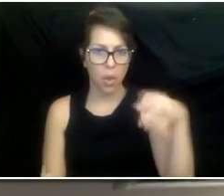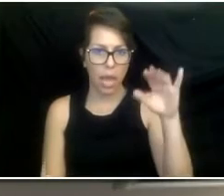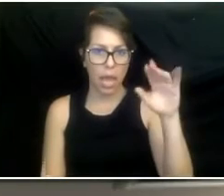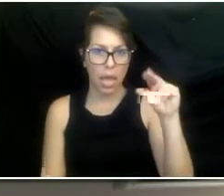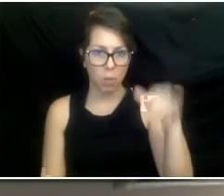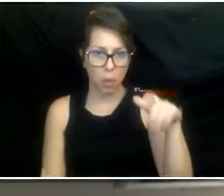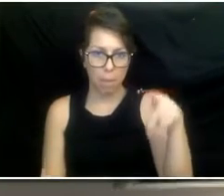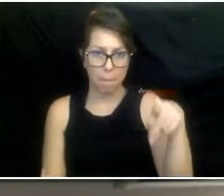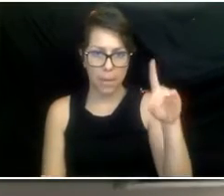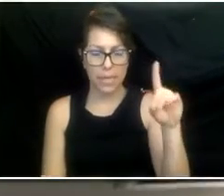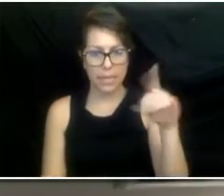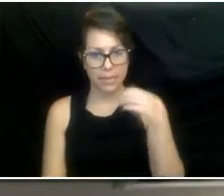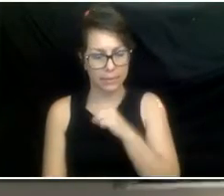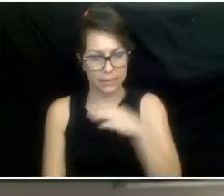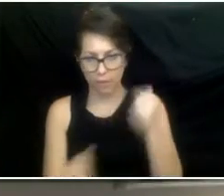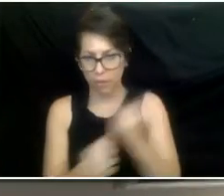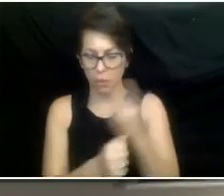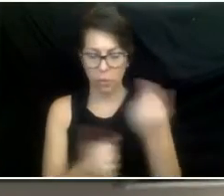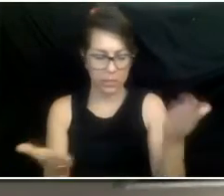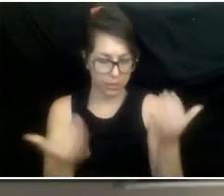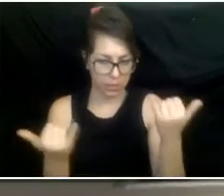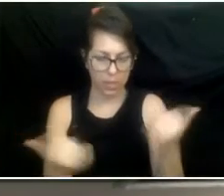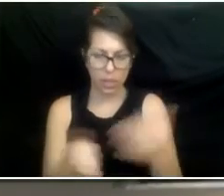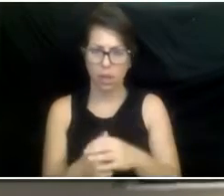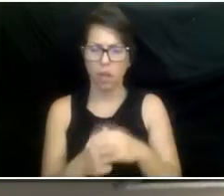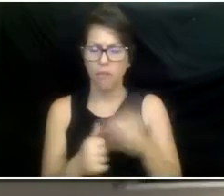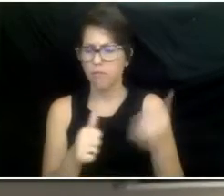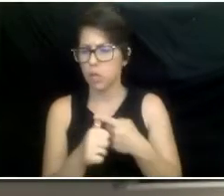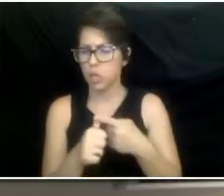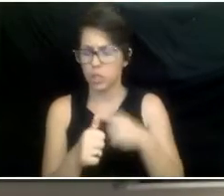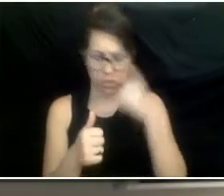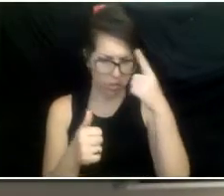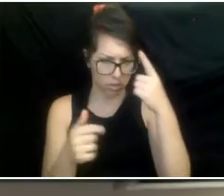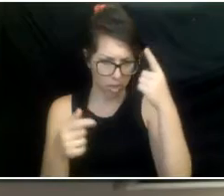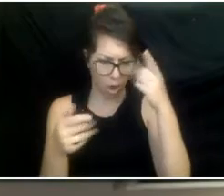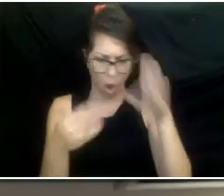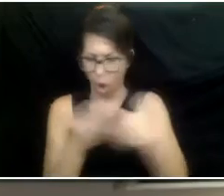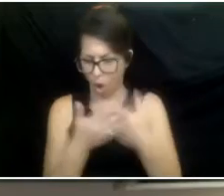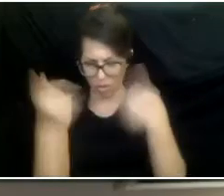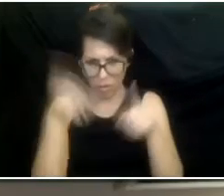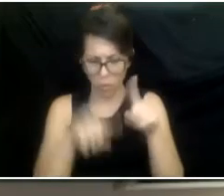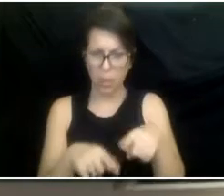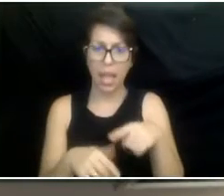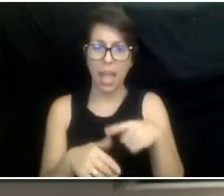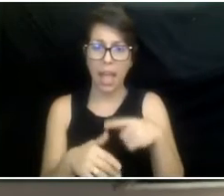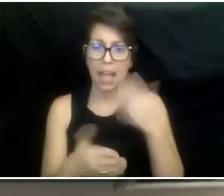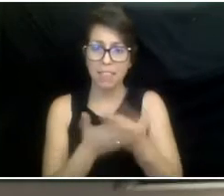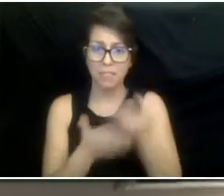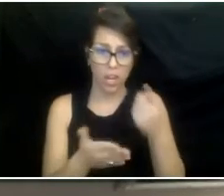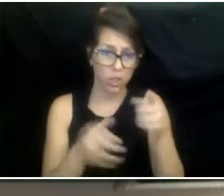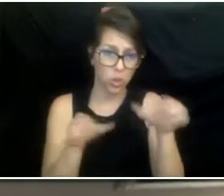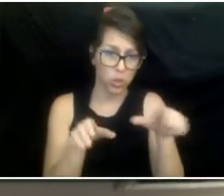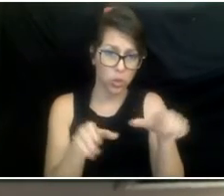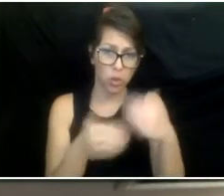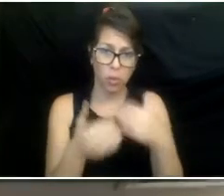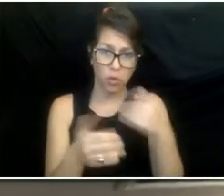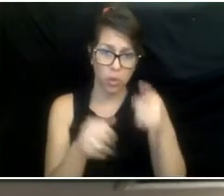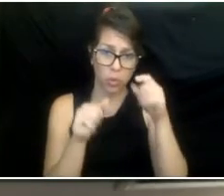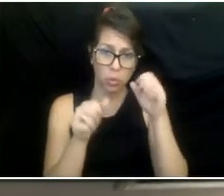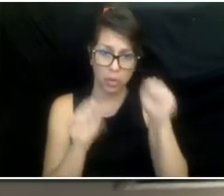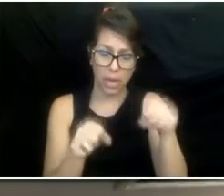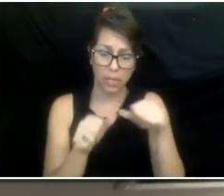for everything you're doing and the staff that's doing the work that Helen and Donovan are bringing out today um one thing that came